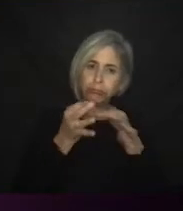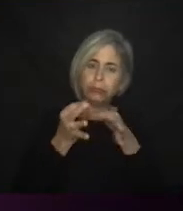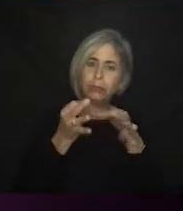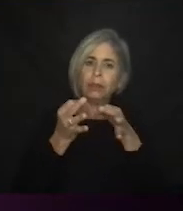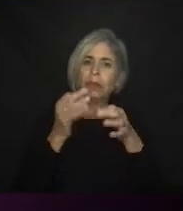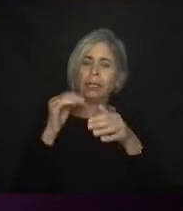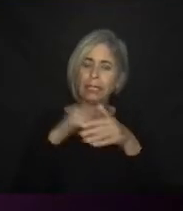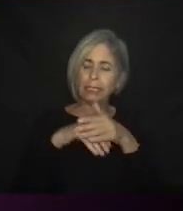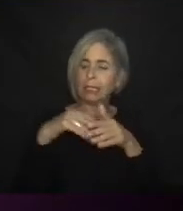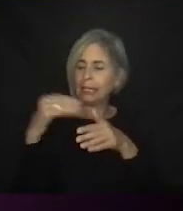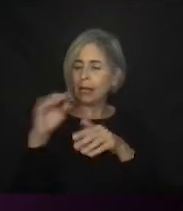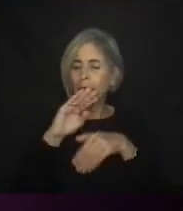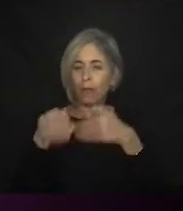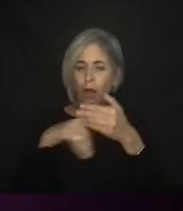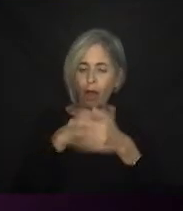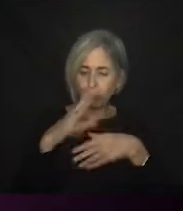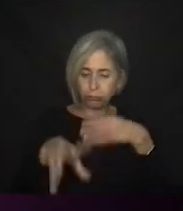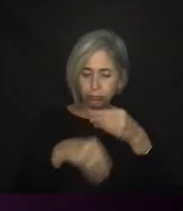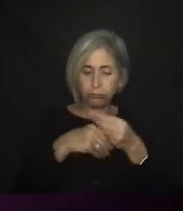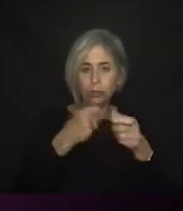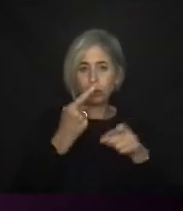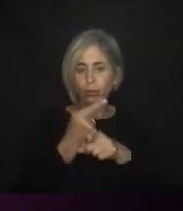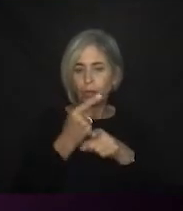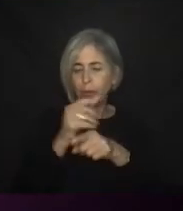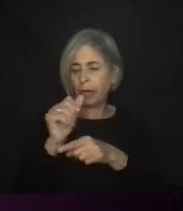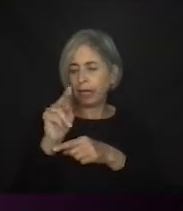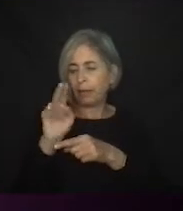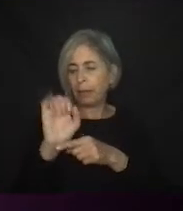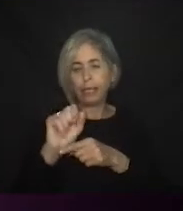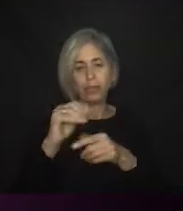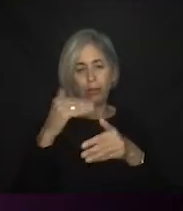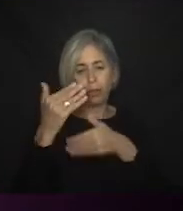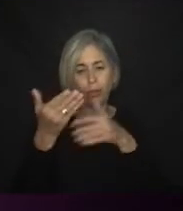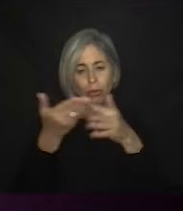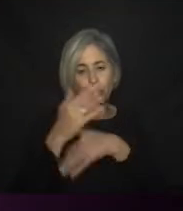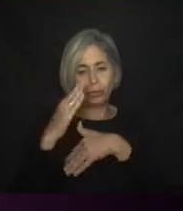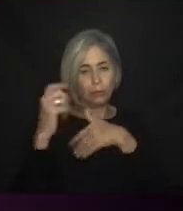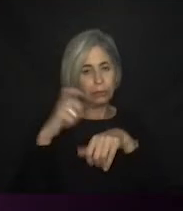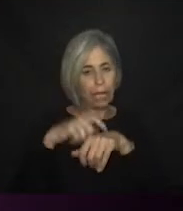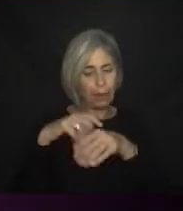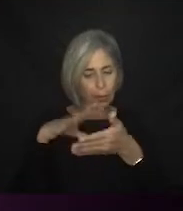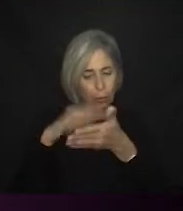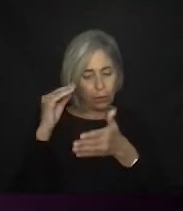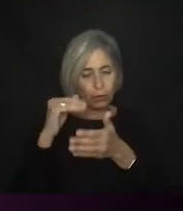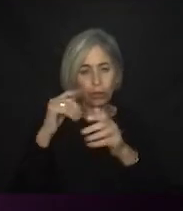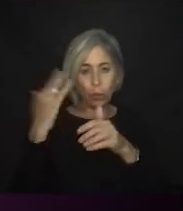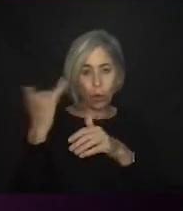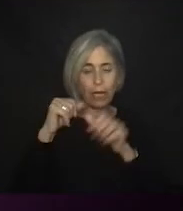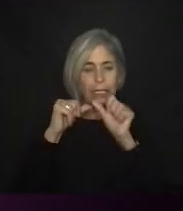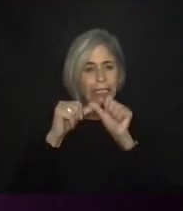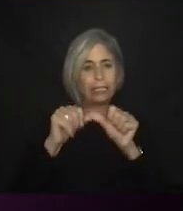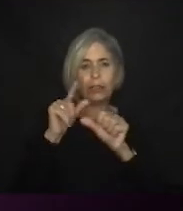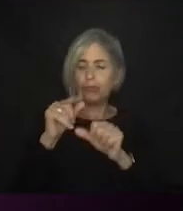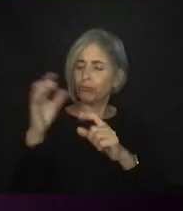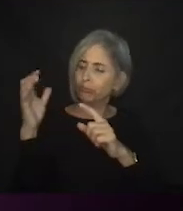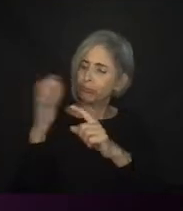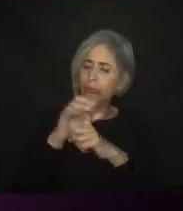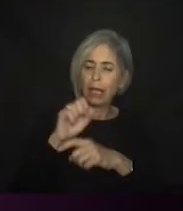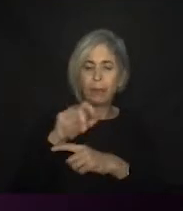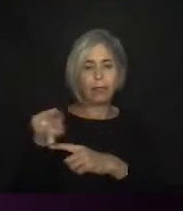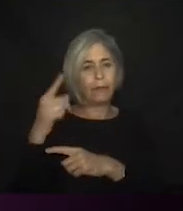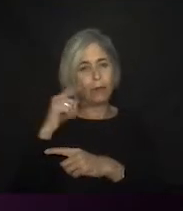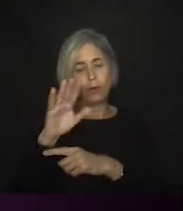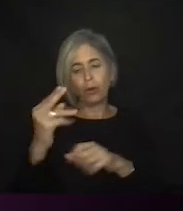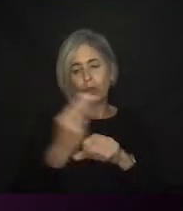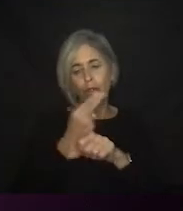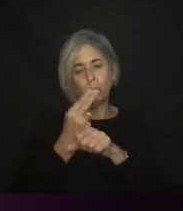outs, combining all the proper animation principles that we've learned over time so you can continue to make great applications